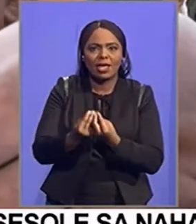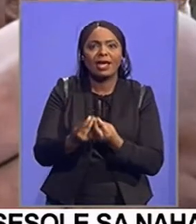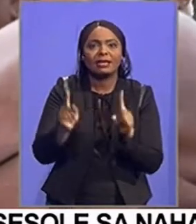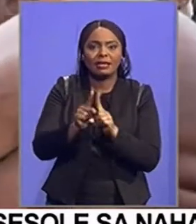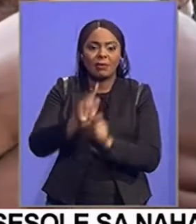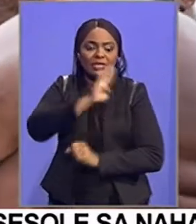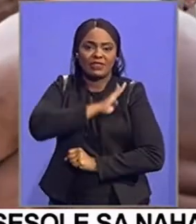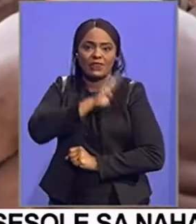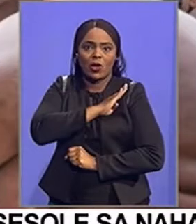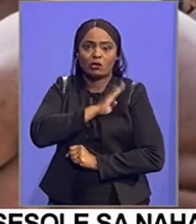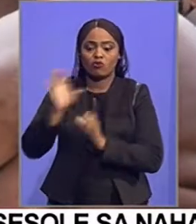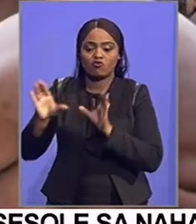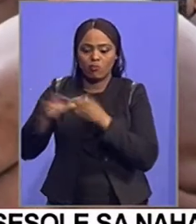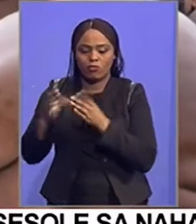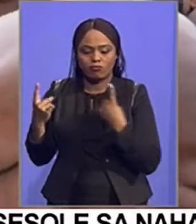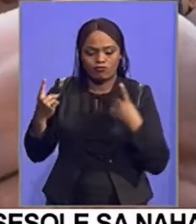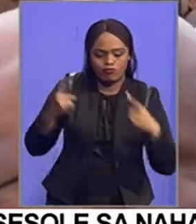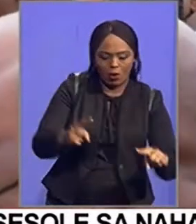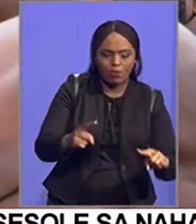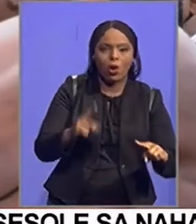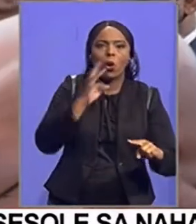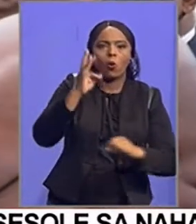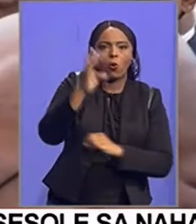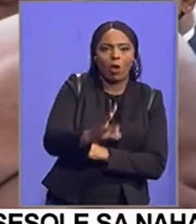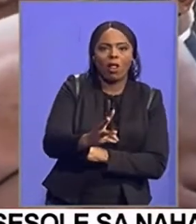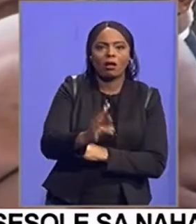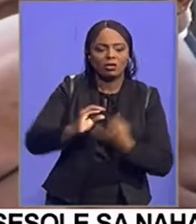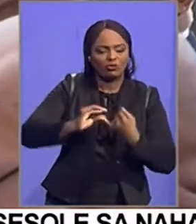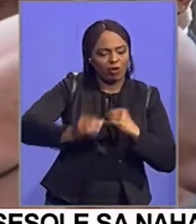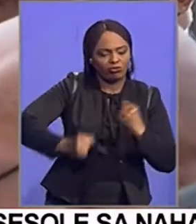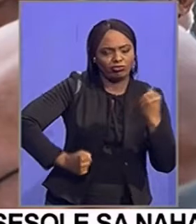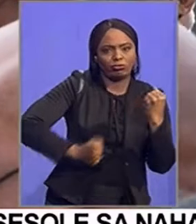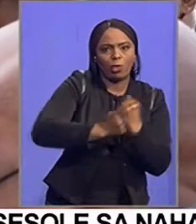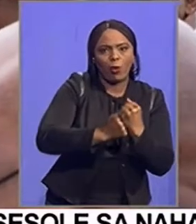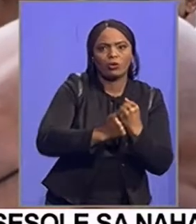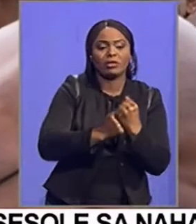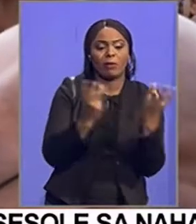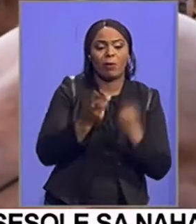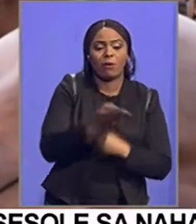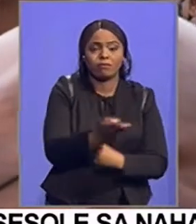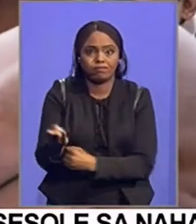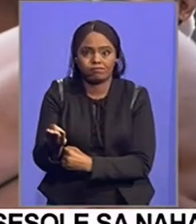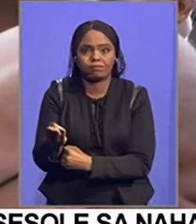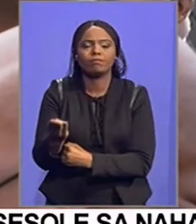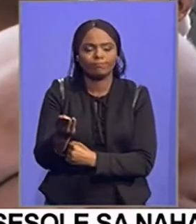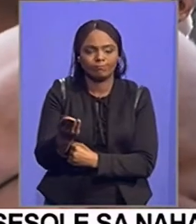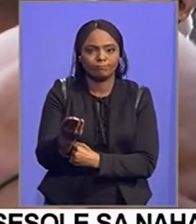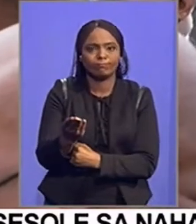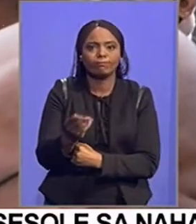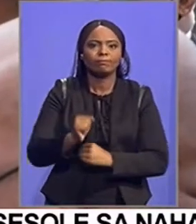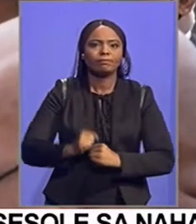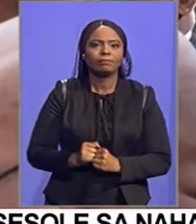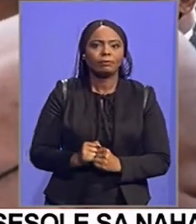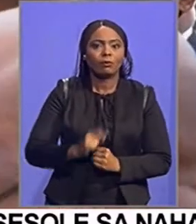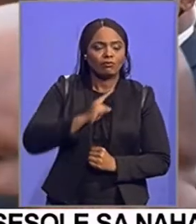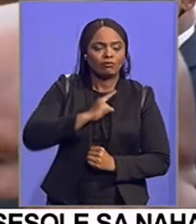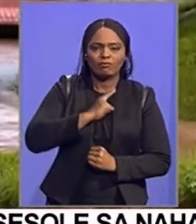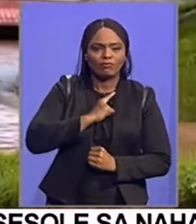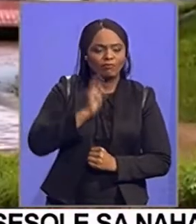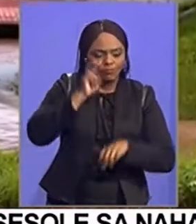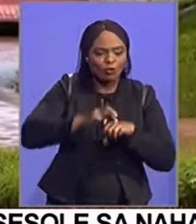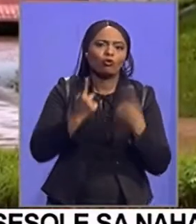going to be here. We're going to roll out as much support and assistance to our people as we possibly